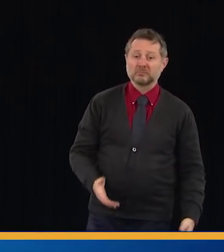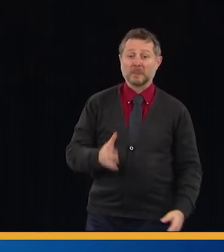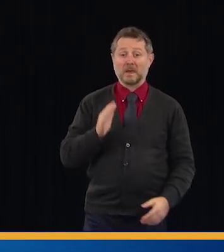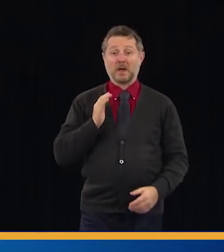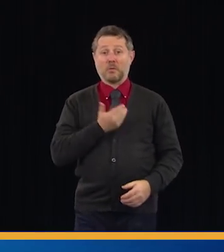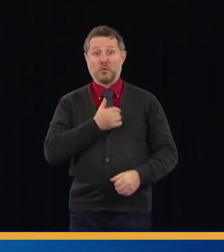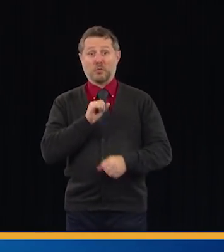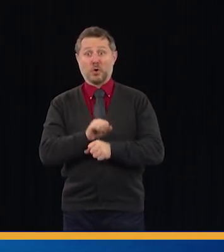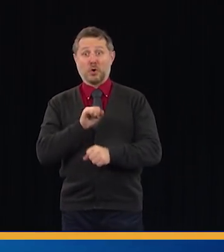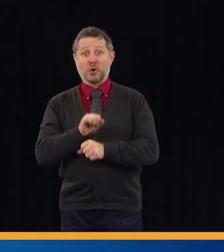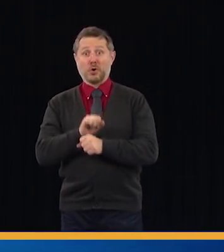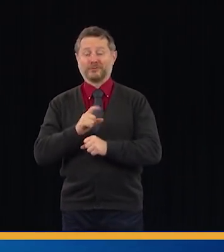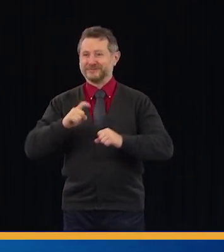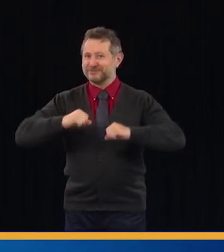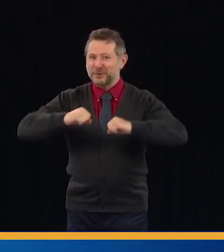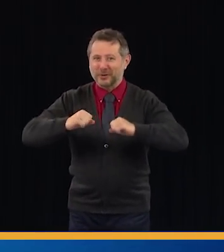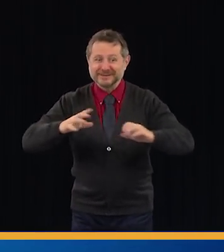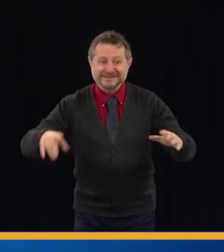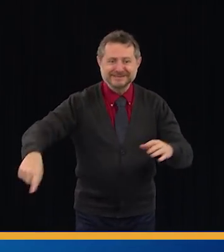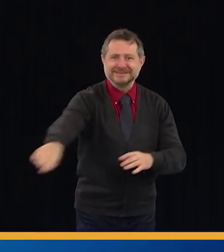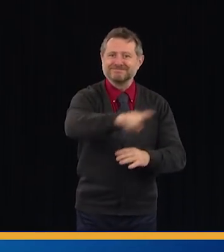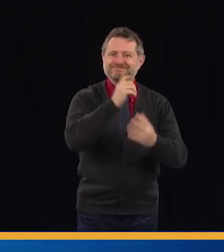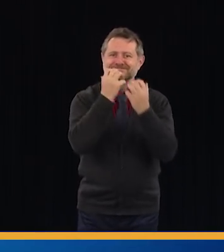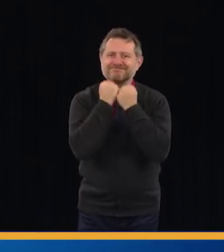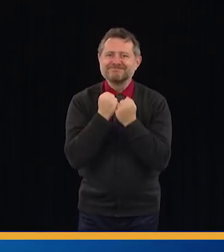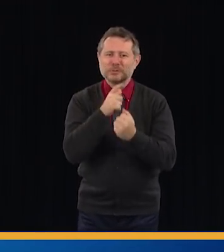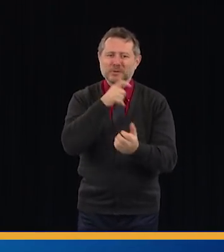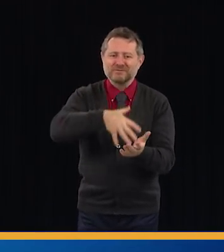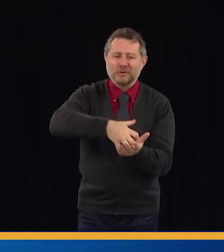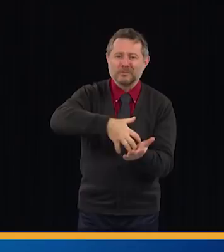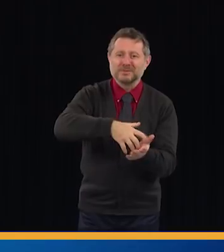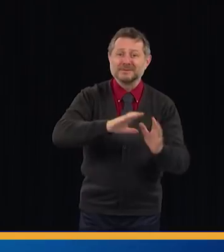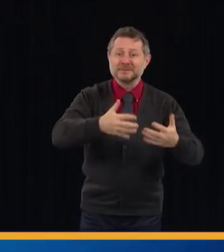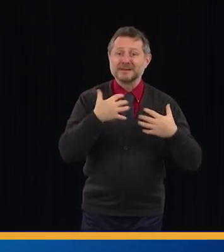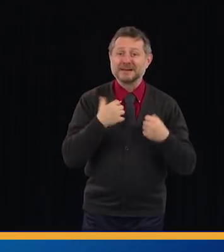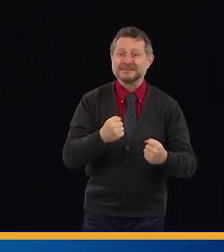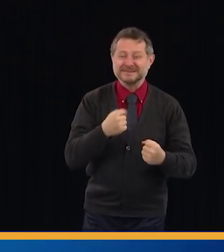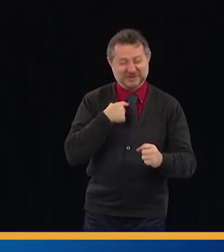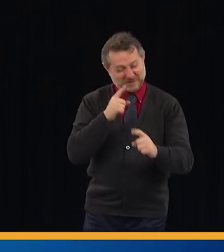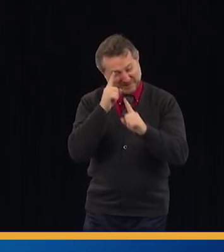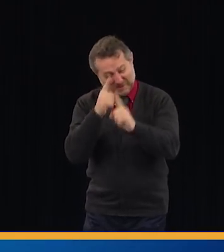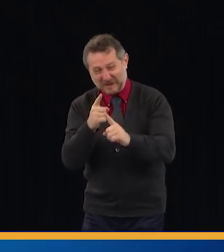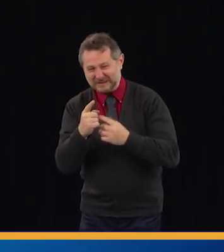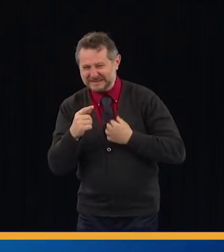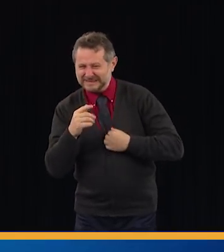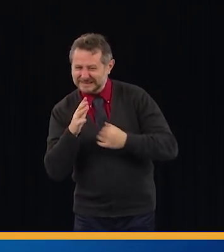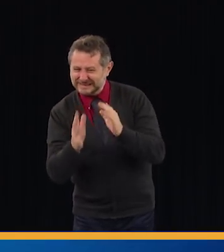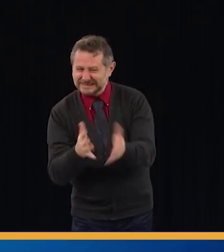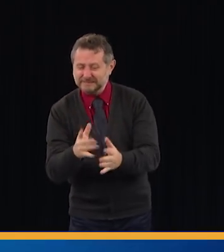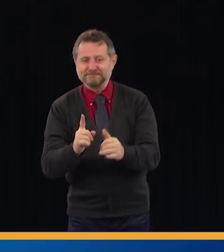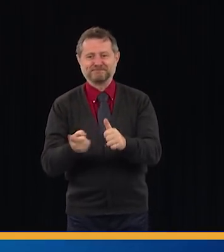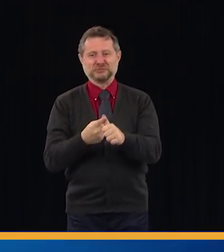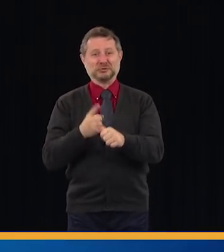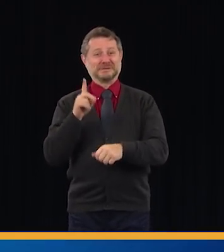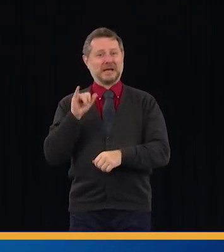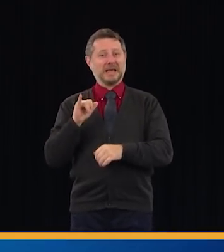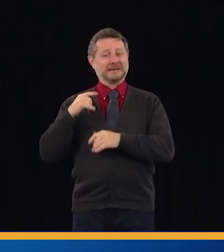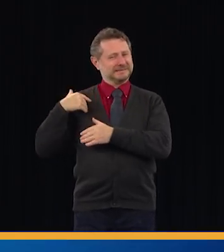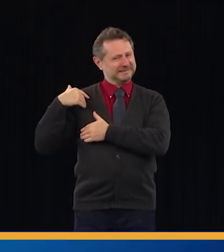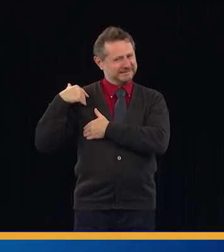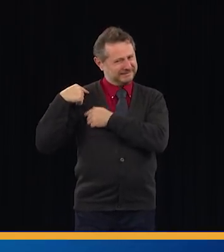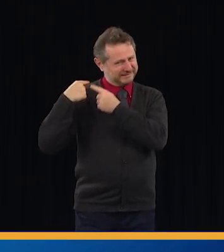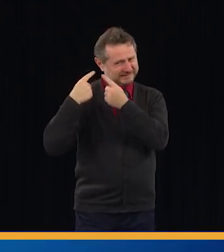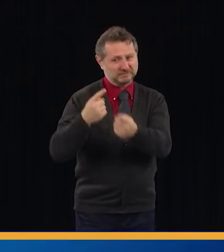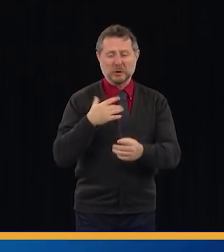protect those vulnerable. And that's what this has always been about from day one. And it still is about.